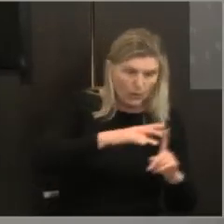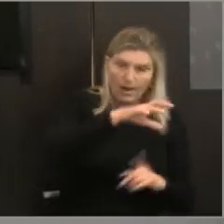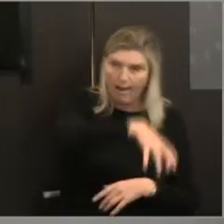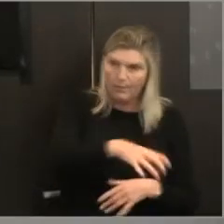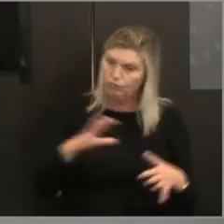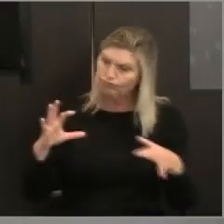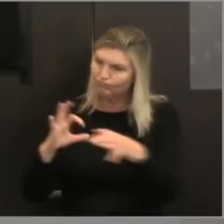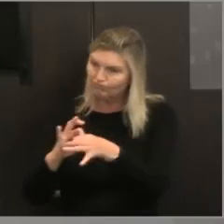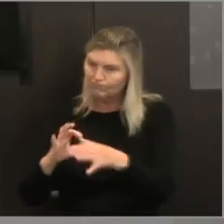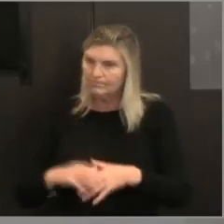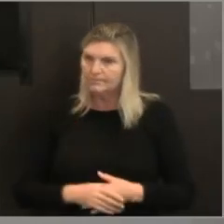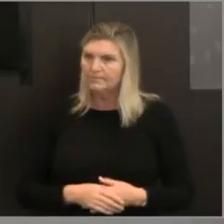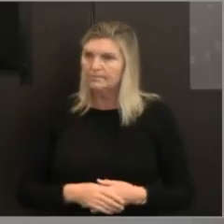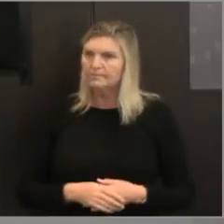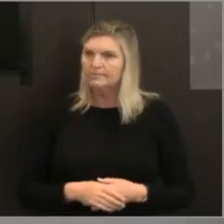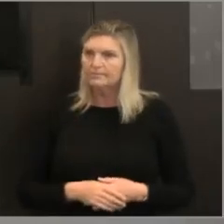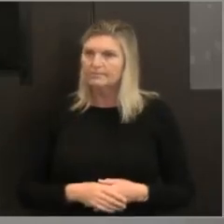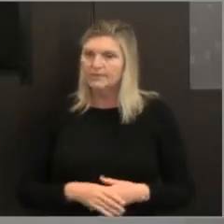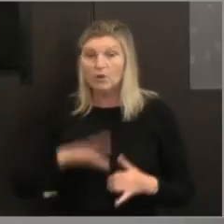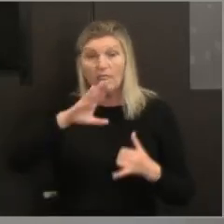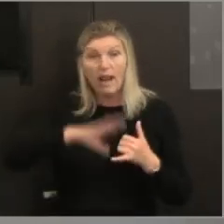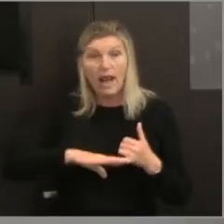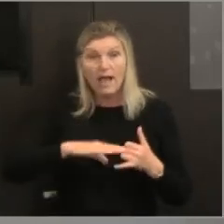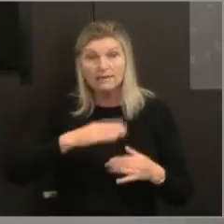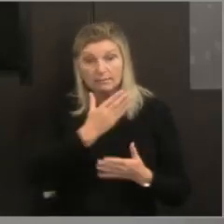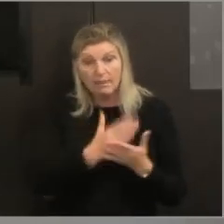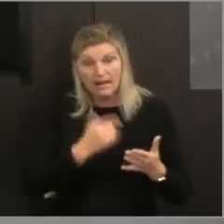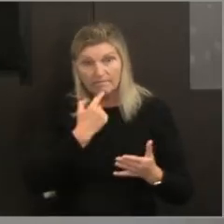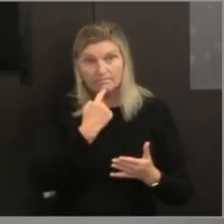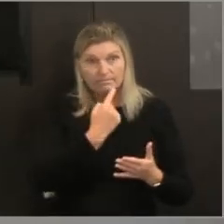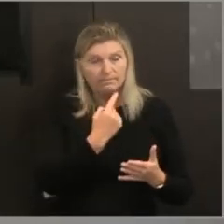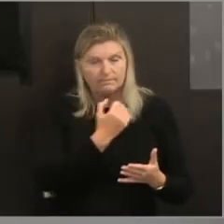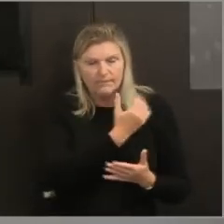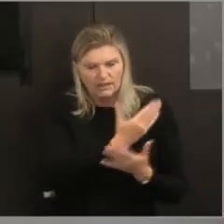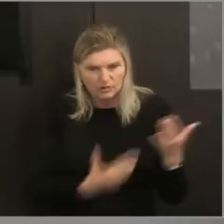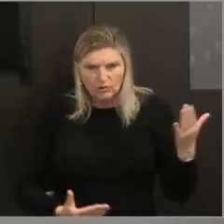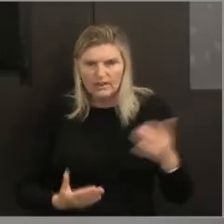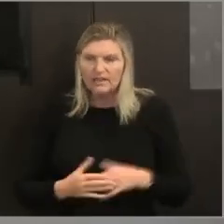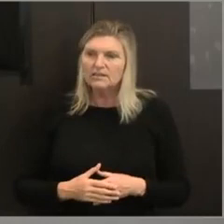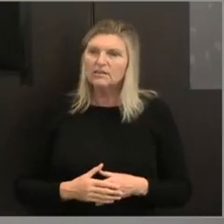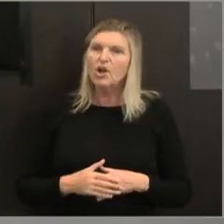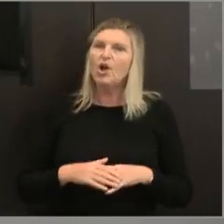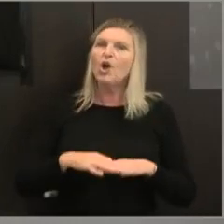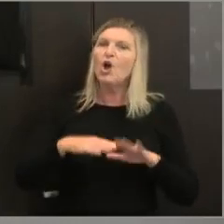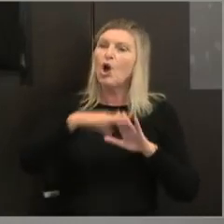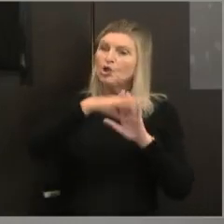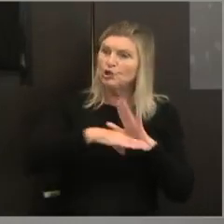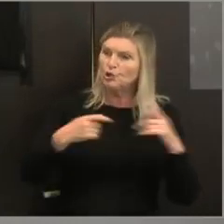And so the final part of my brief, constitutional transformation and the care of mokopuna.